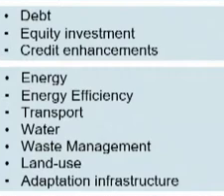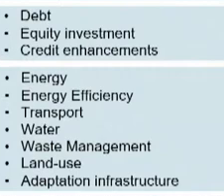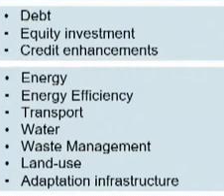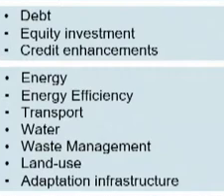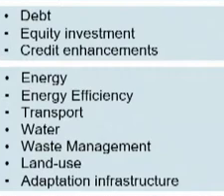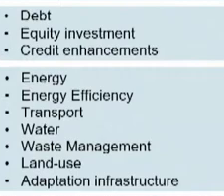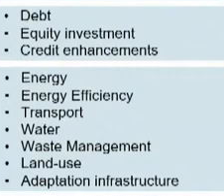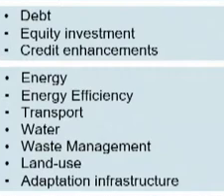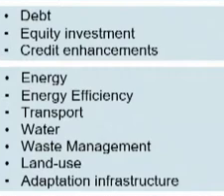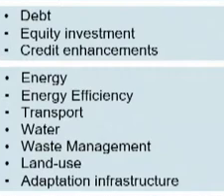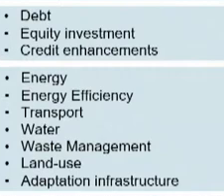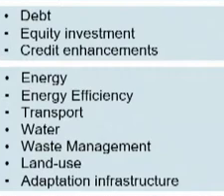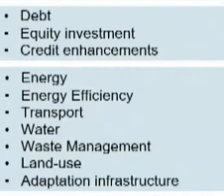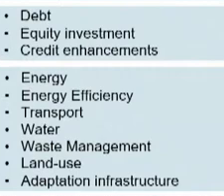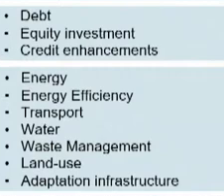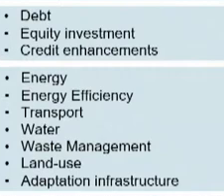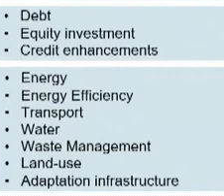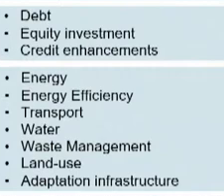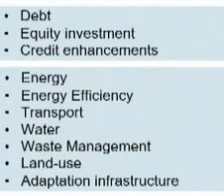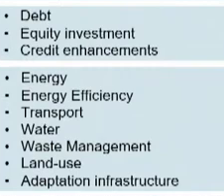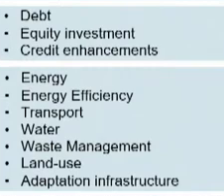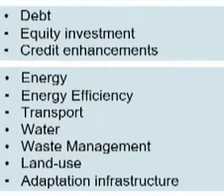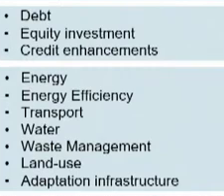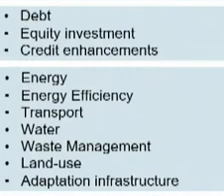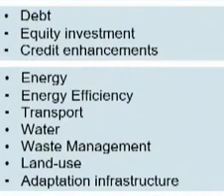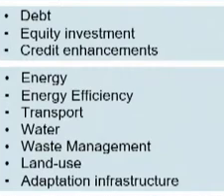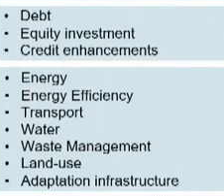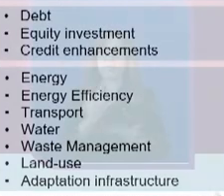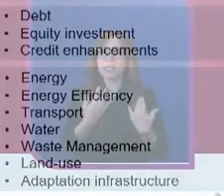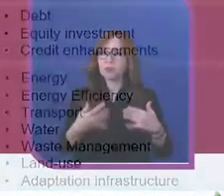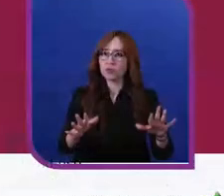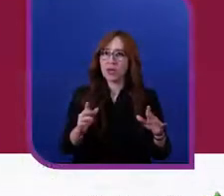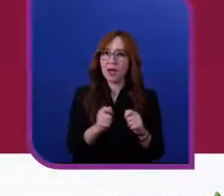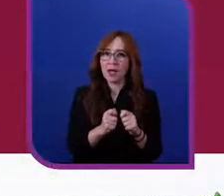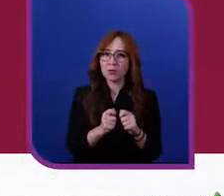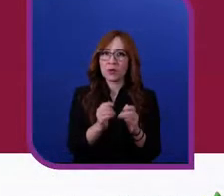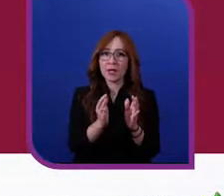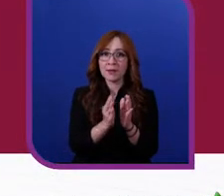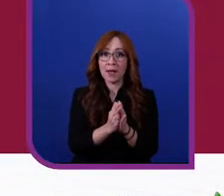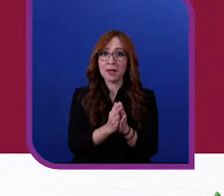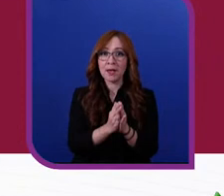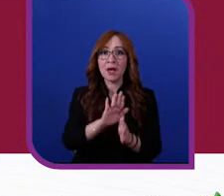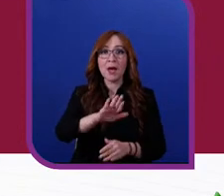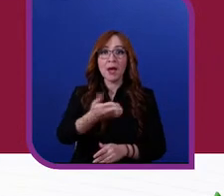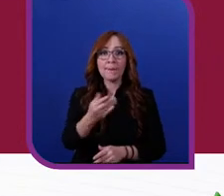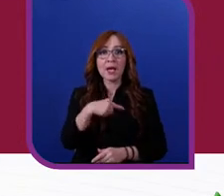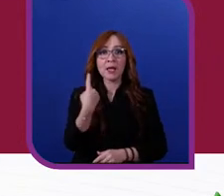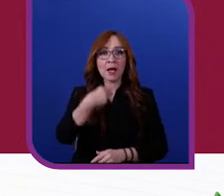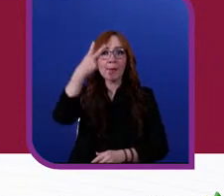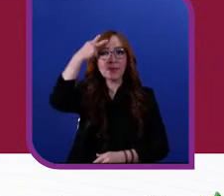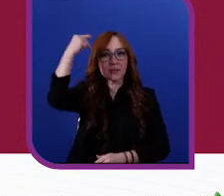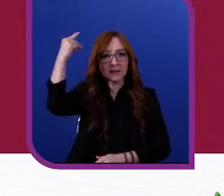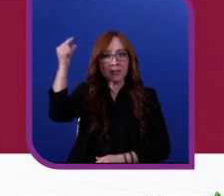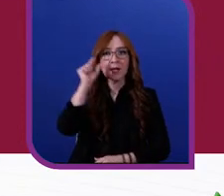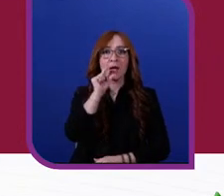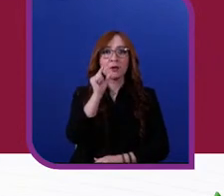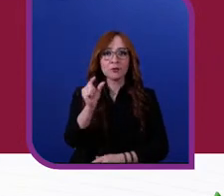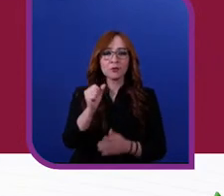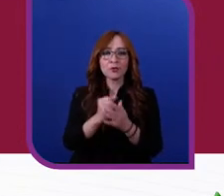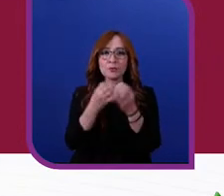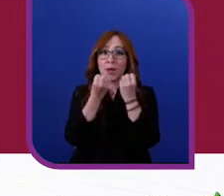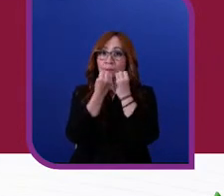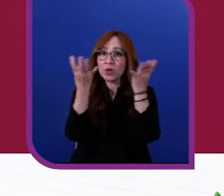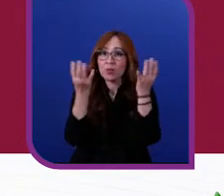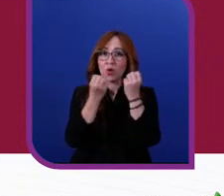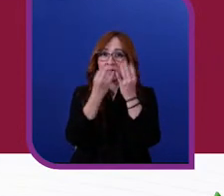ah planning to do to promote eh genesta dgn Rino brand